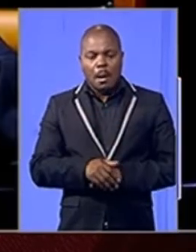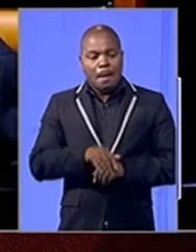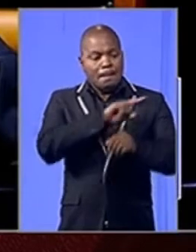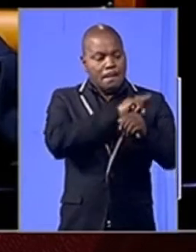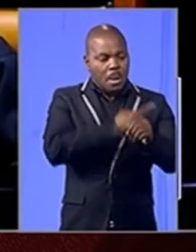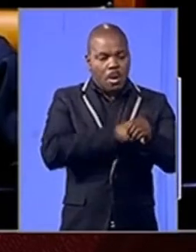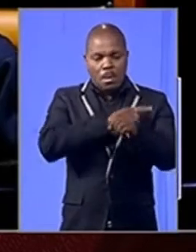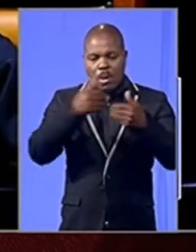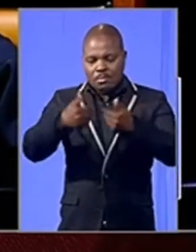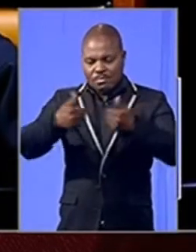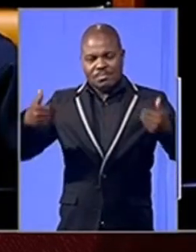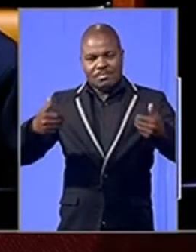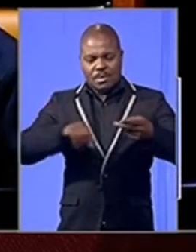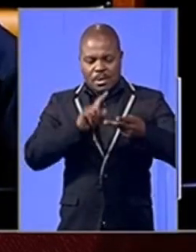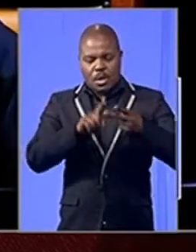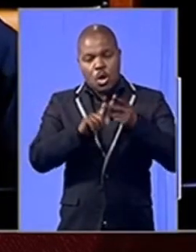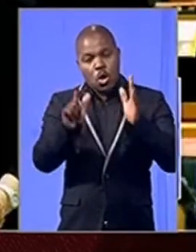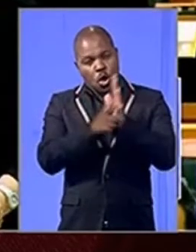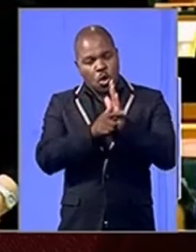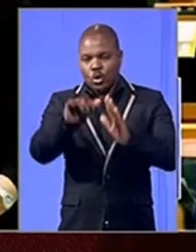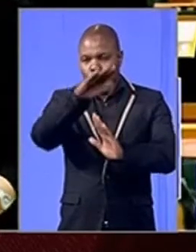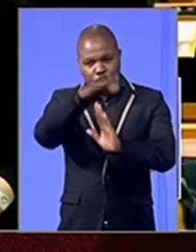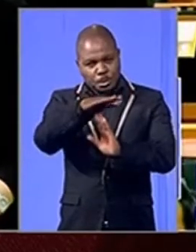powers, the supremacy of the rule of law,